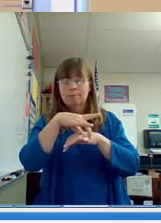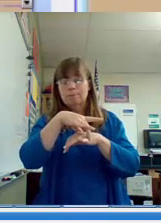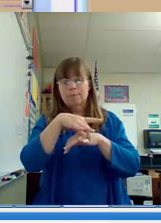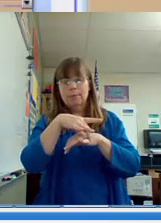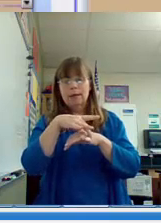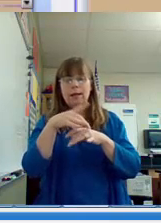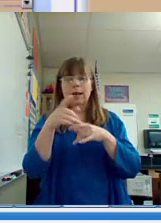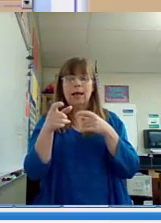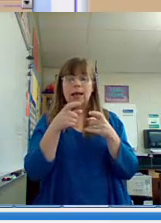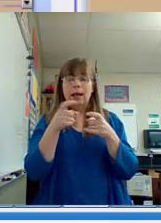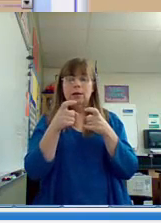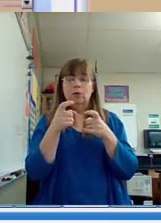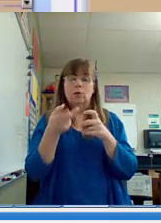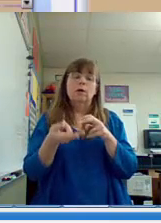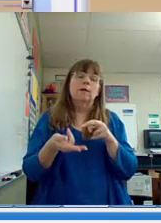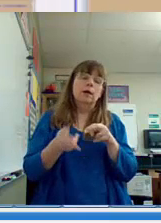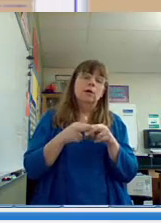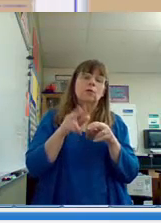that increased population?